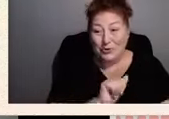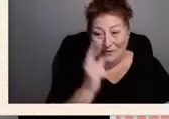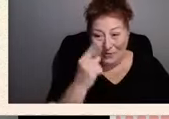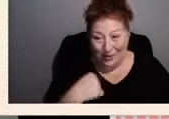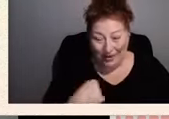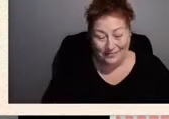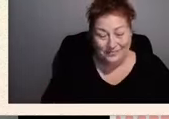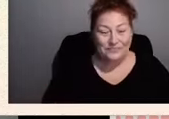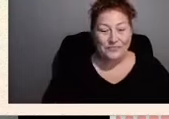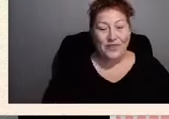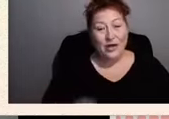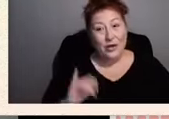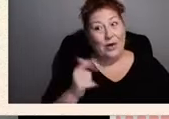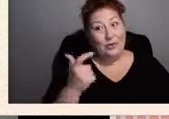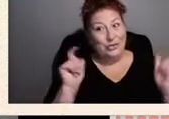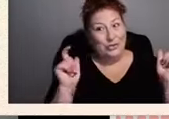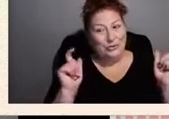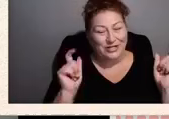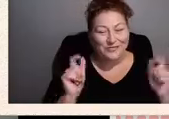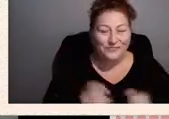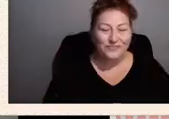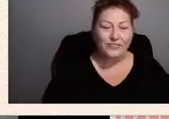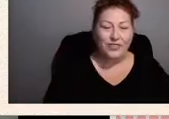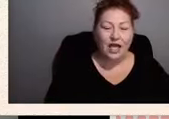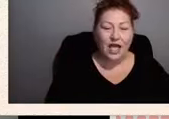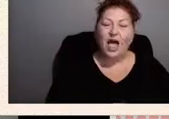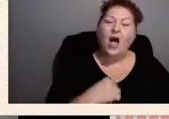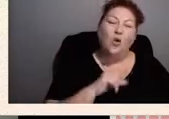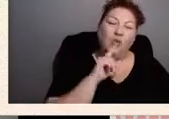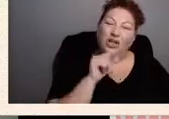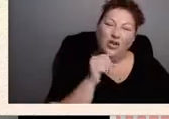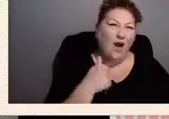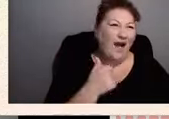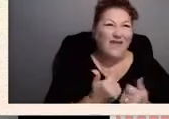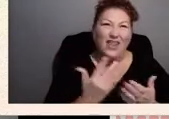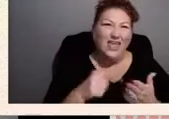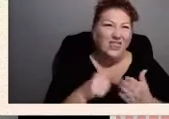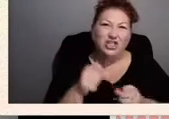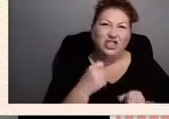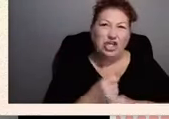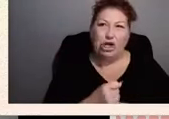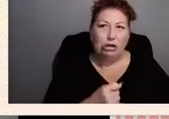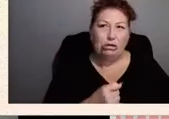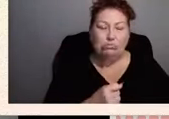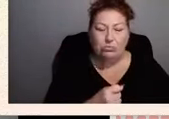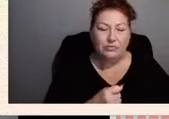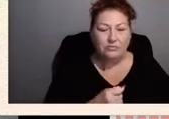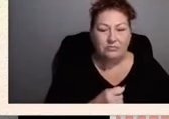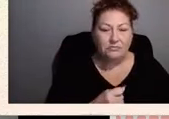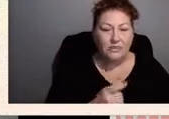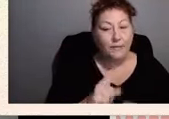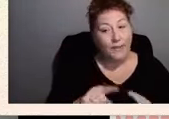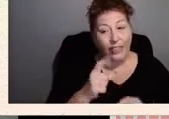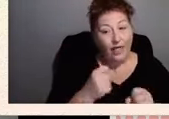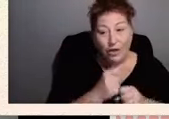So that was huge. I haven't really had anything this year, but the year's not over. So